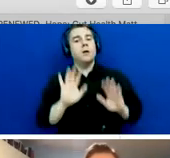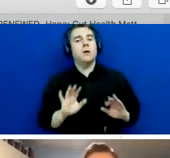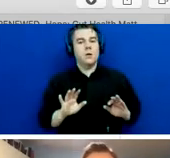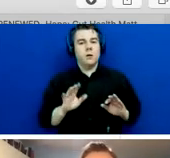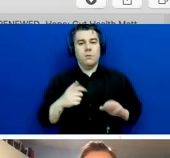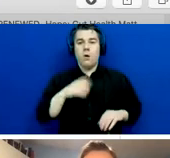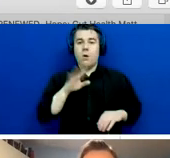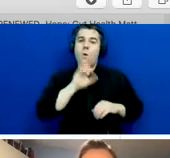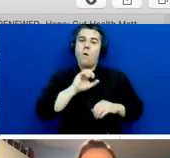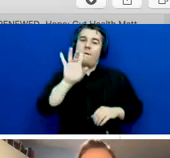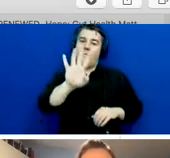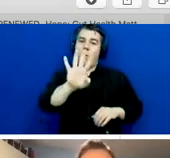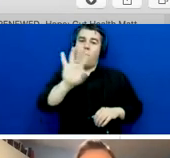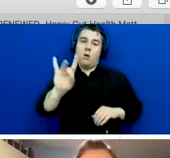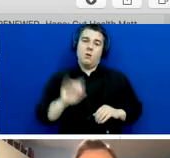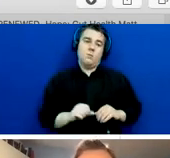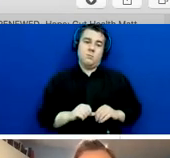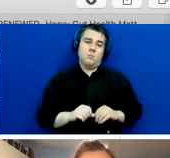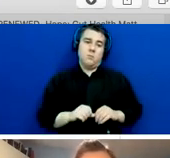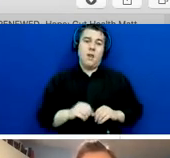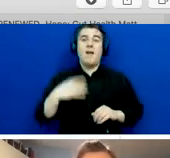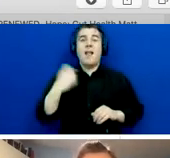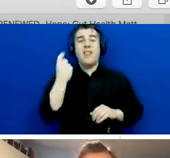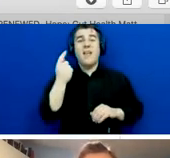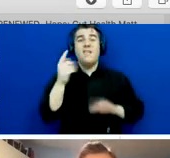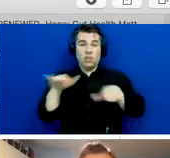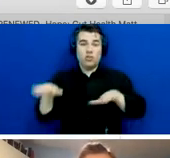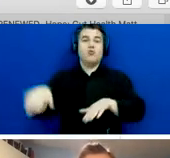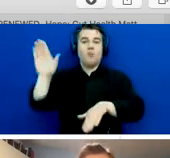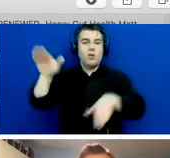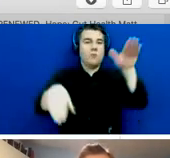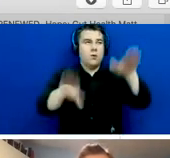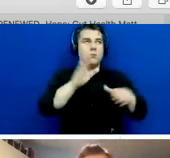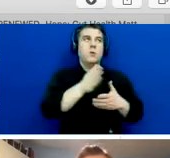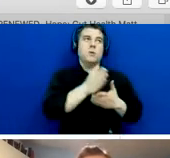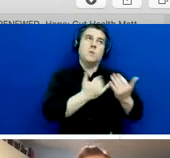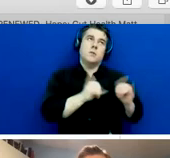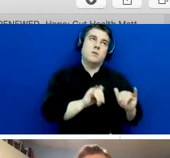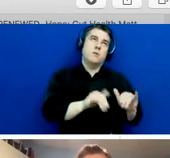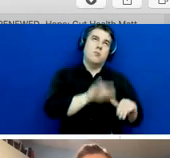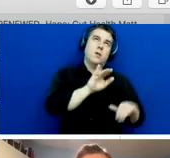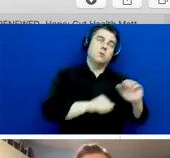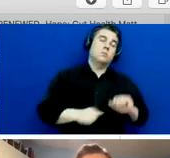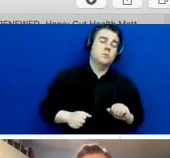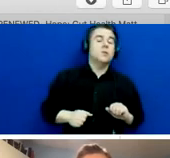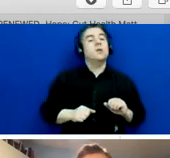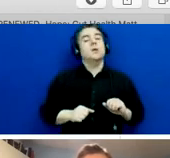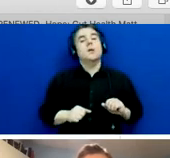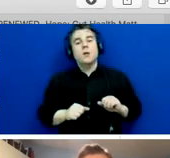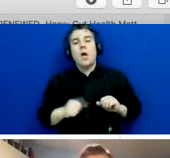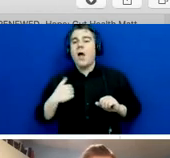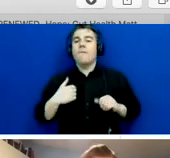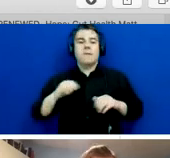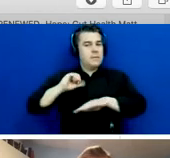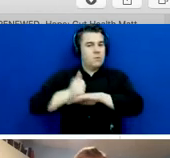48 years old. I've raised 11 children. I'm still raising some younger ones. I've established a lot of